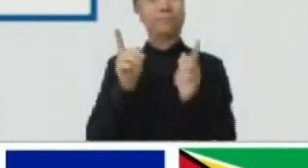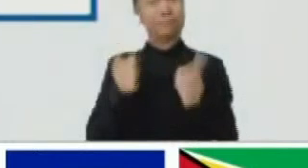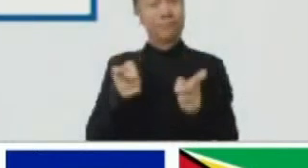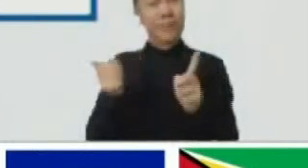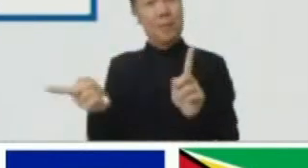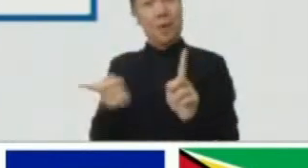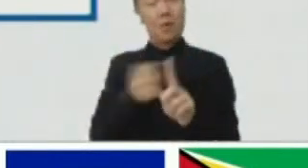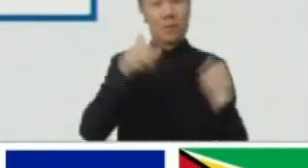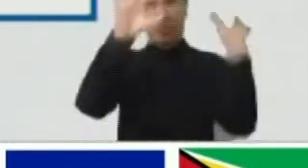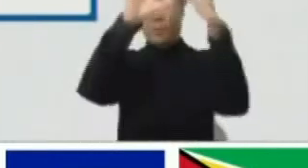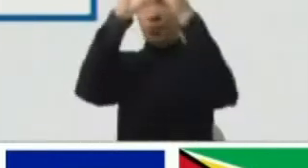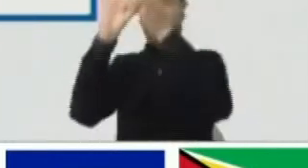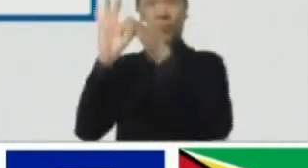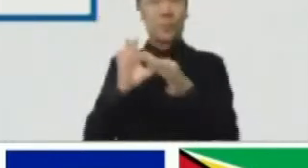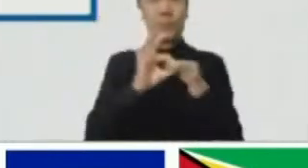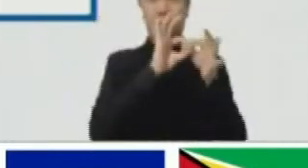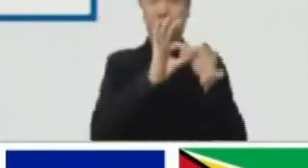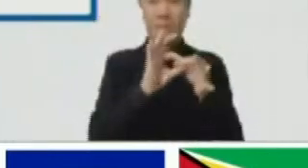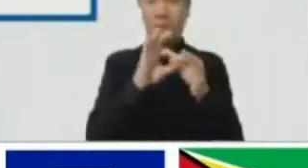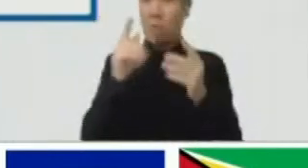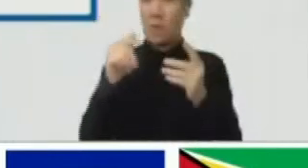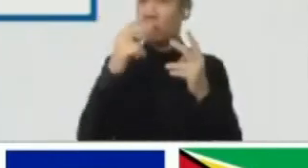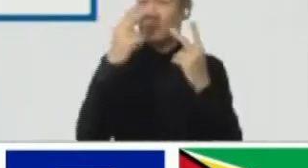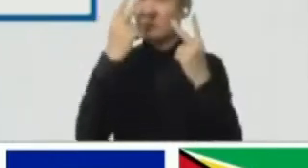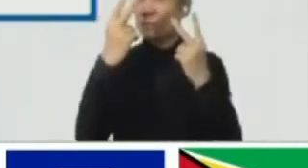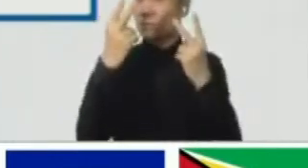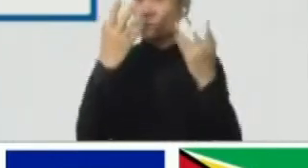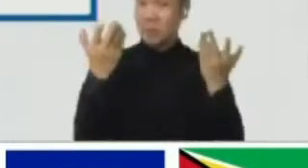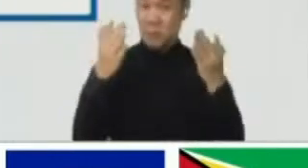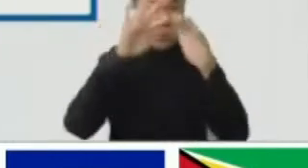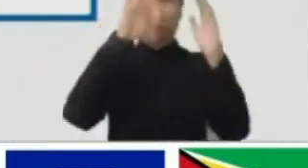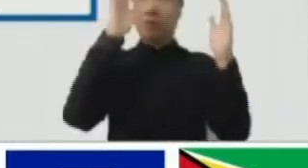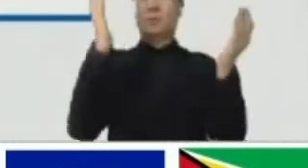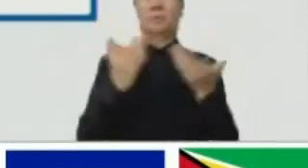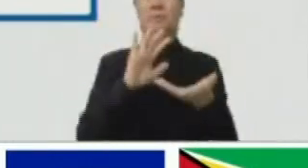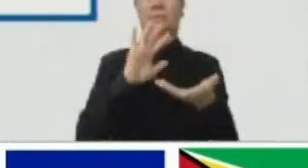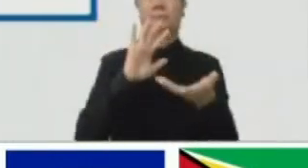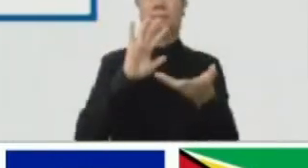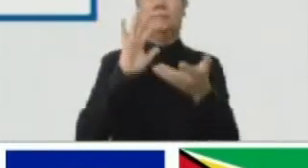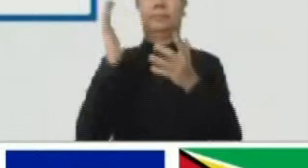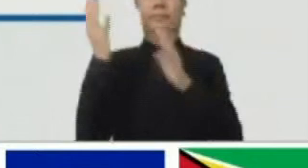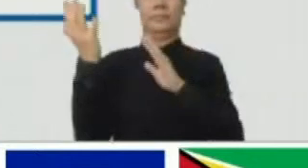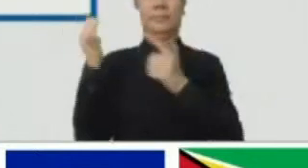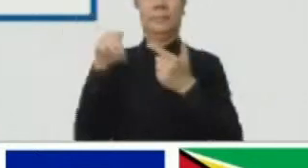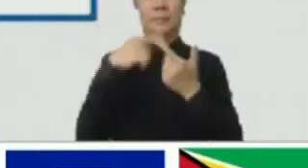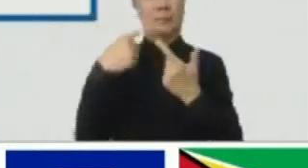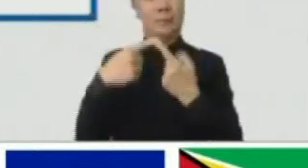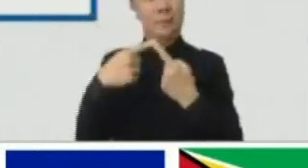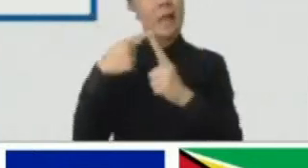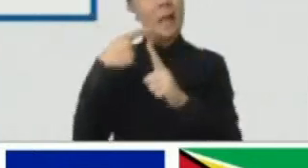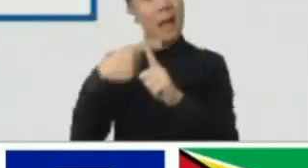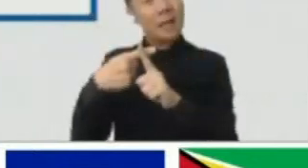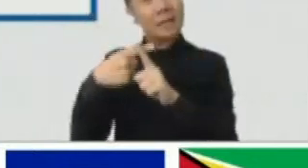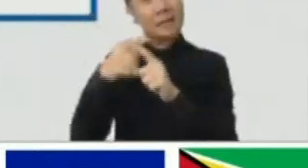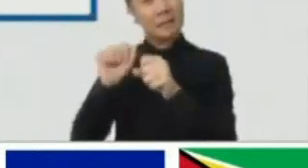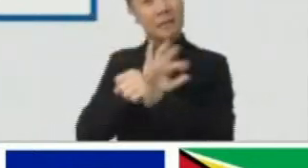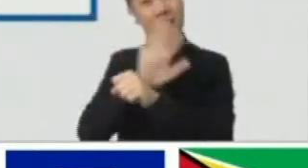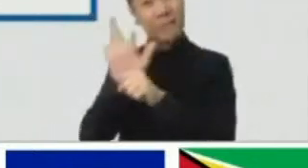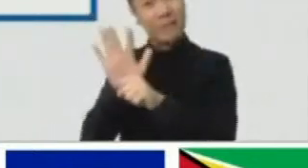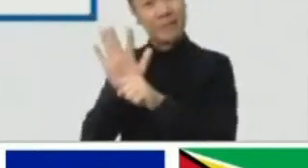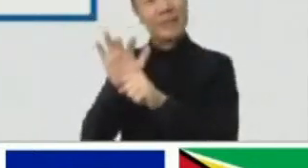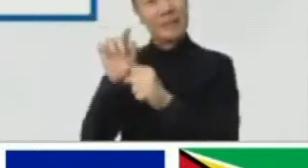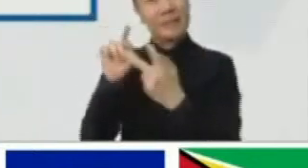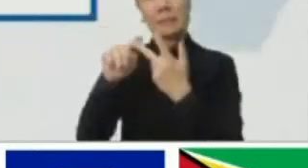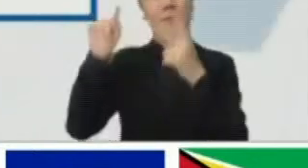solutions to the planetary crisis that we are facing, including the pandemic and the climate emergency. I thank you